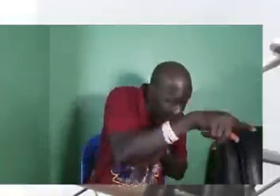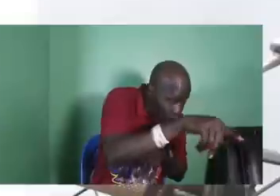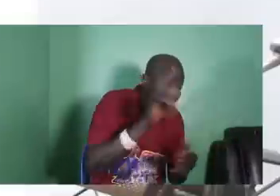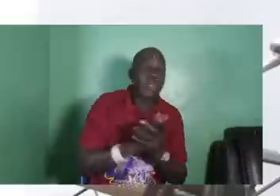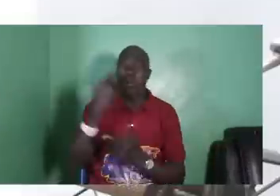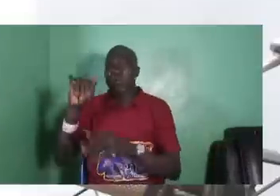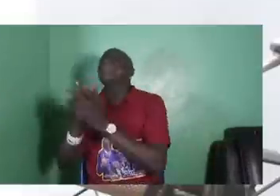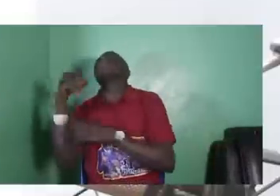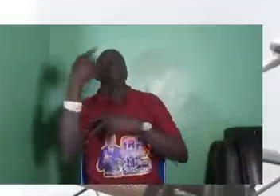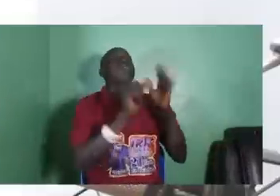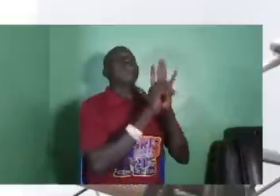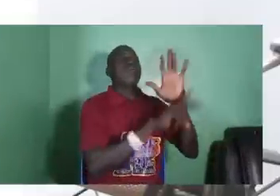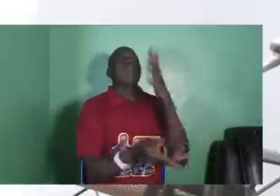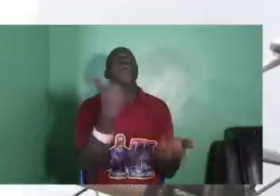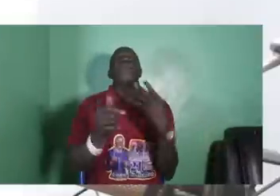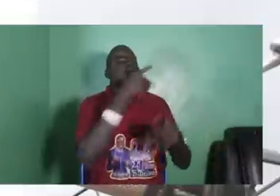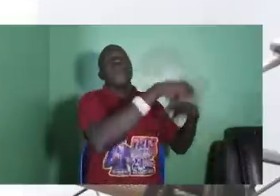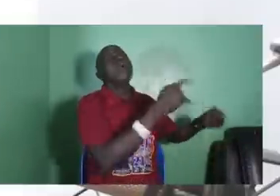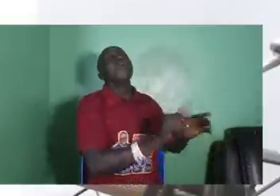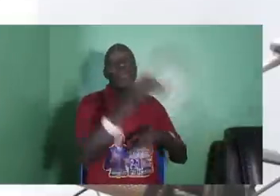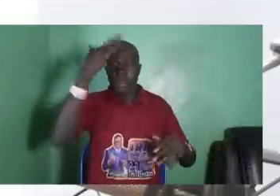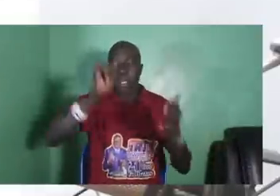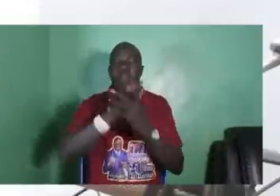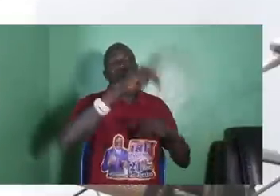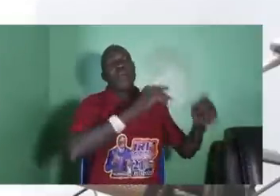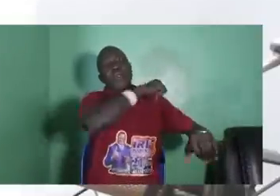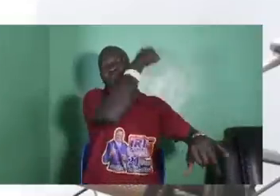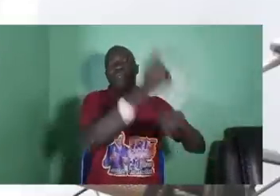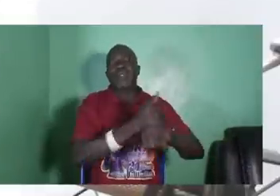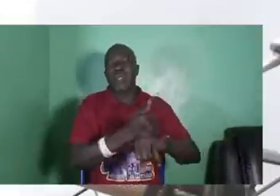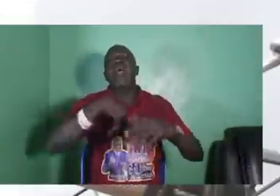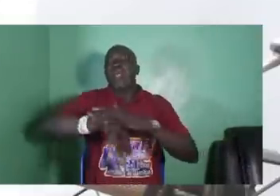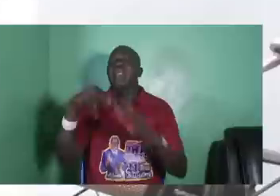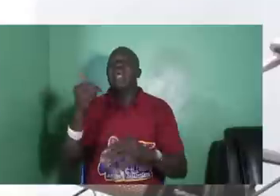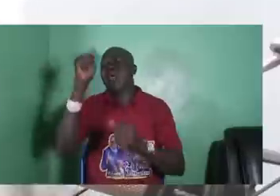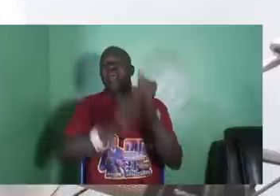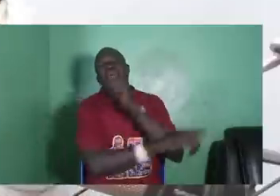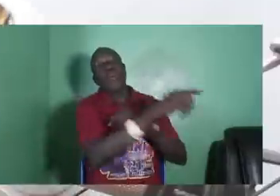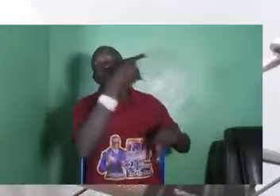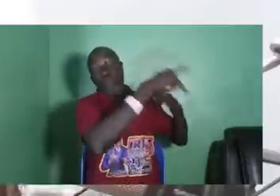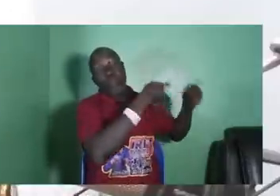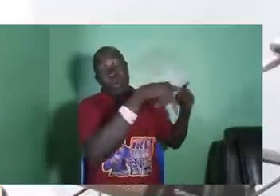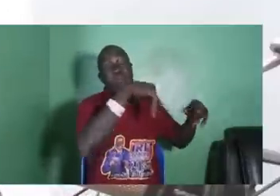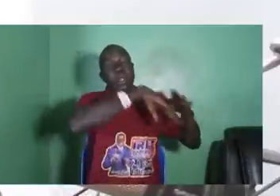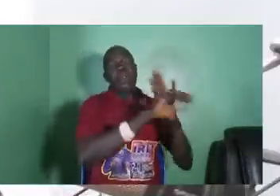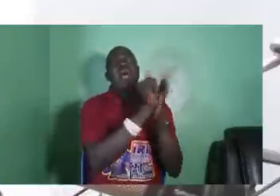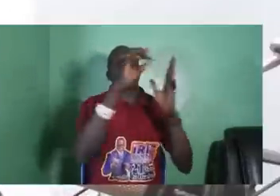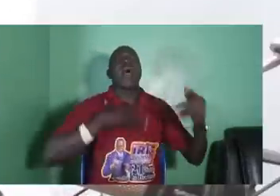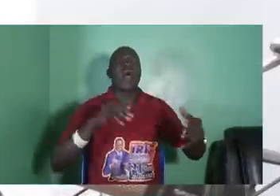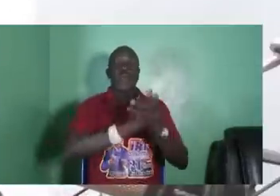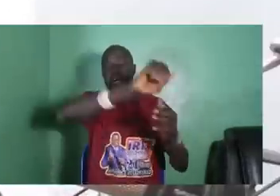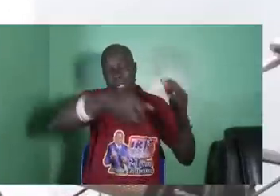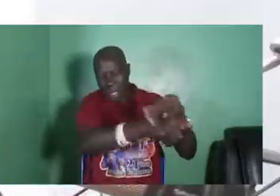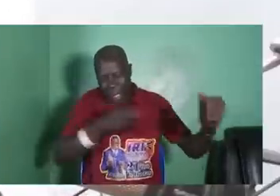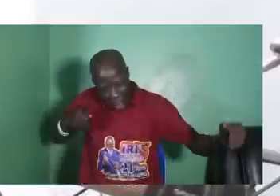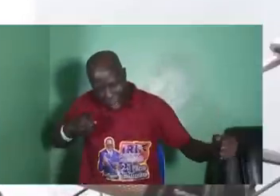prophet na woli ah you go show the fire of prophet you know prophet is not prophet every prophet o gbo woli has their soul no ni